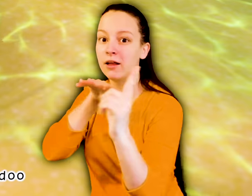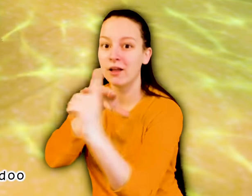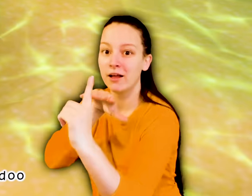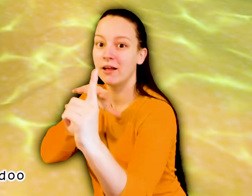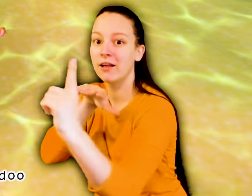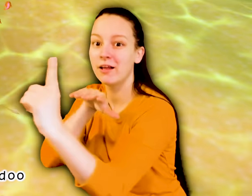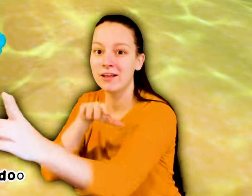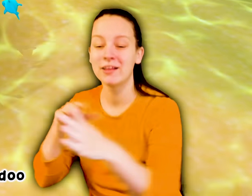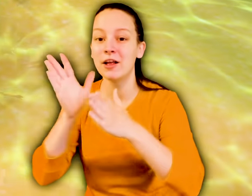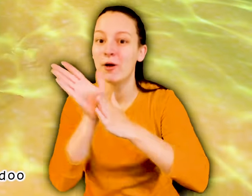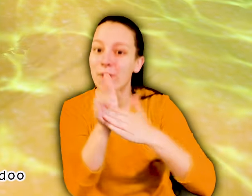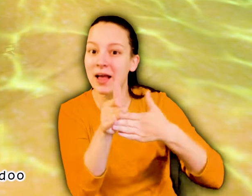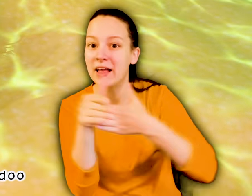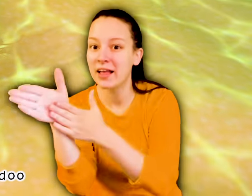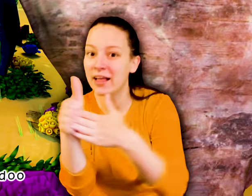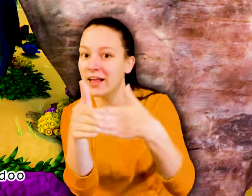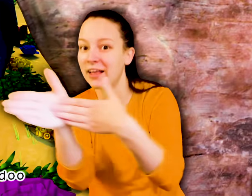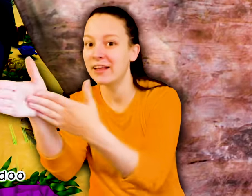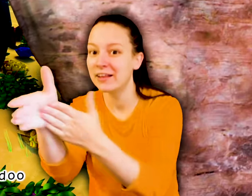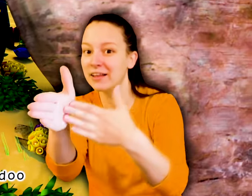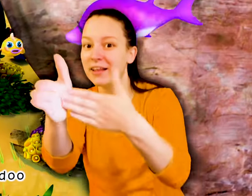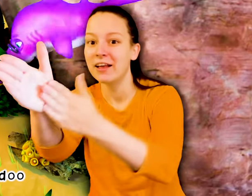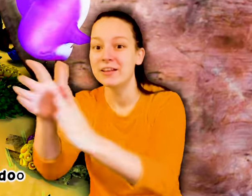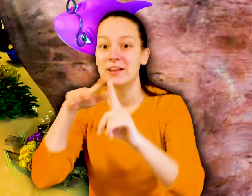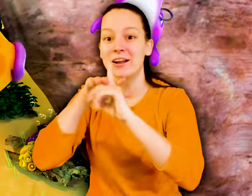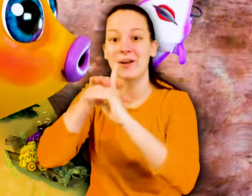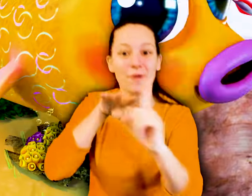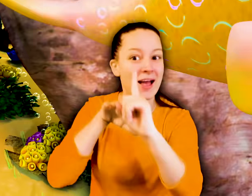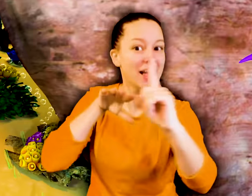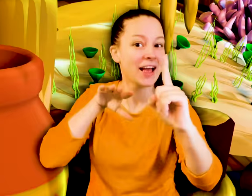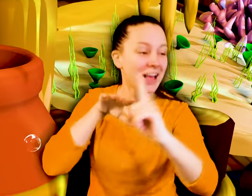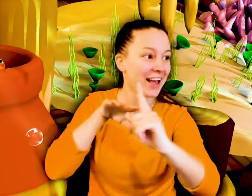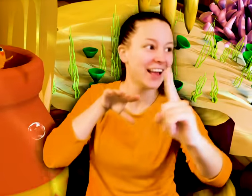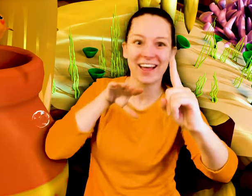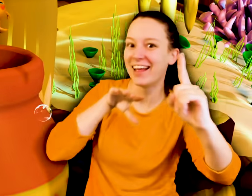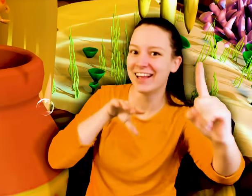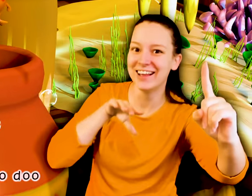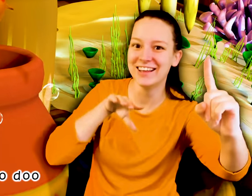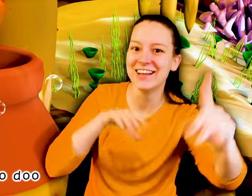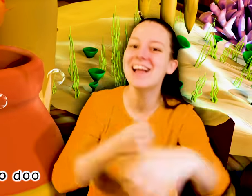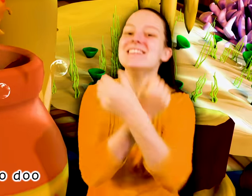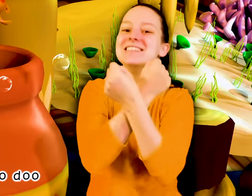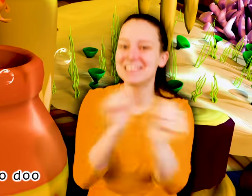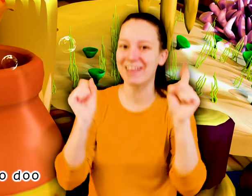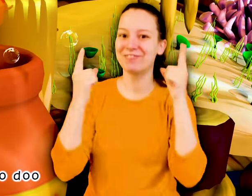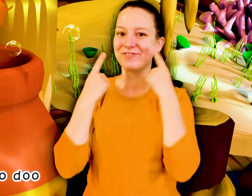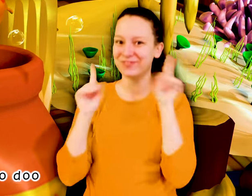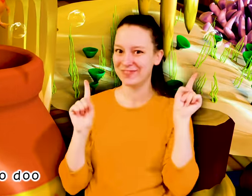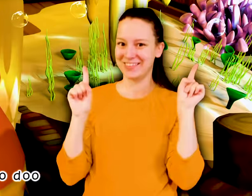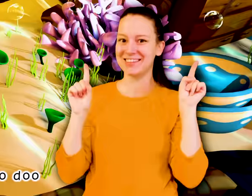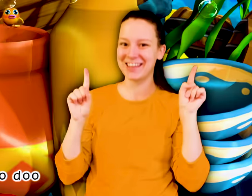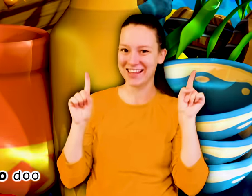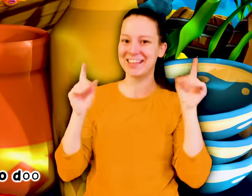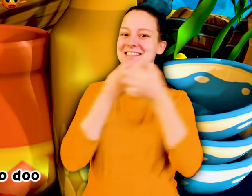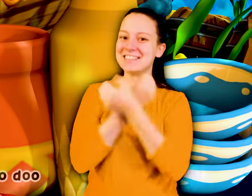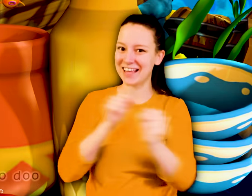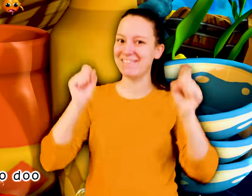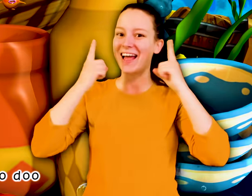away, run away, run away. Safe at